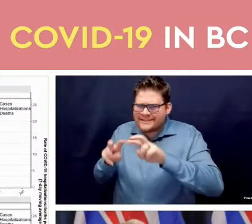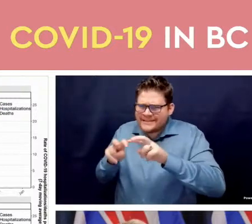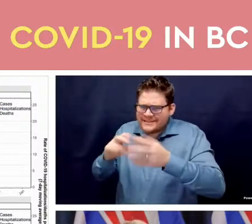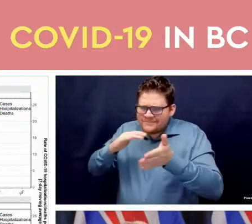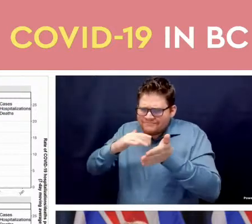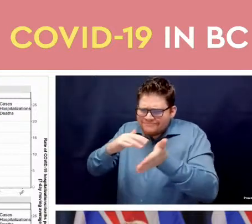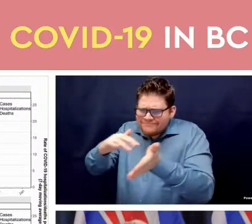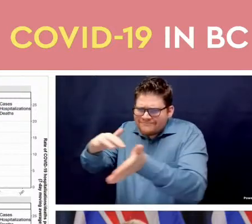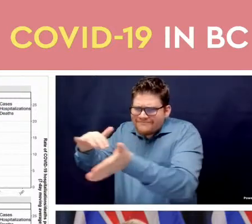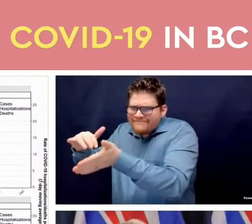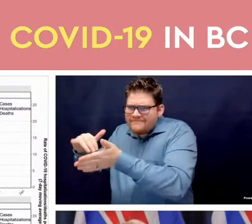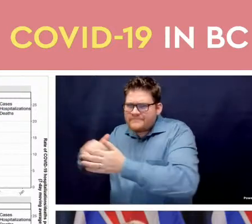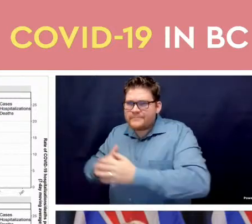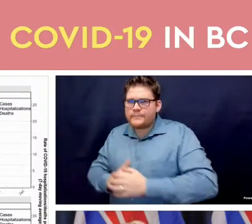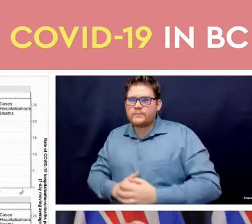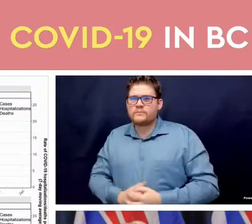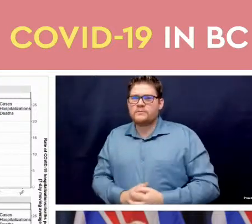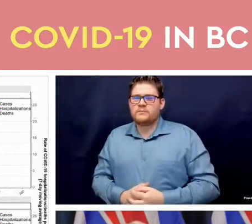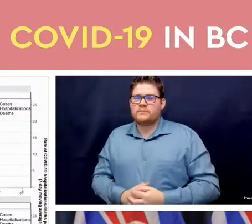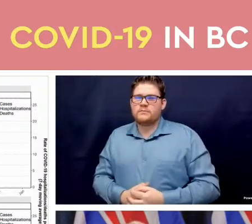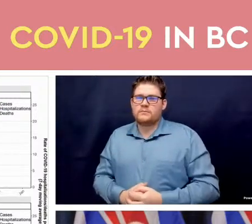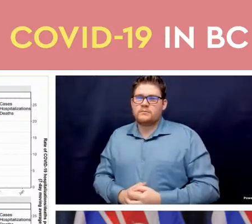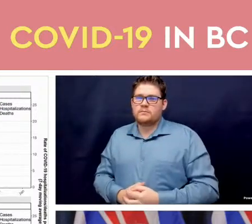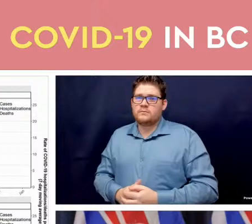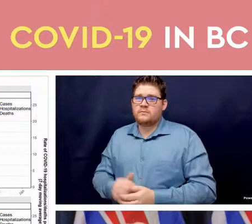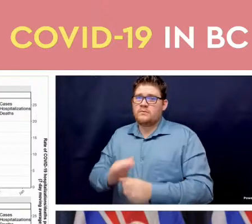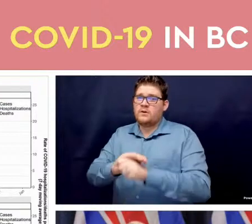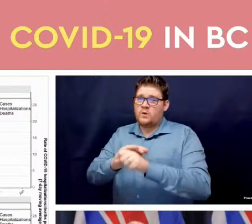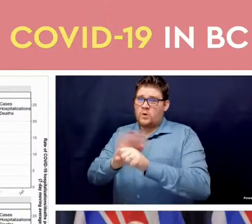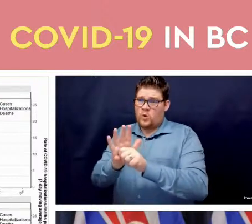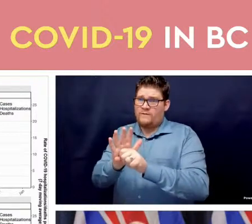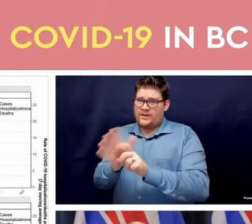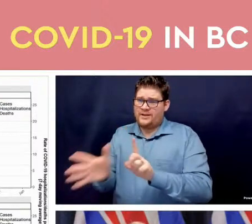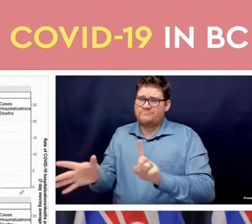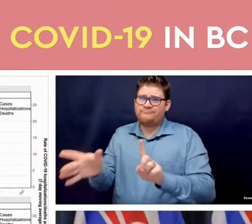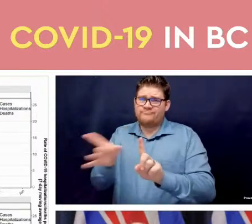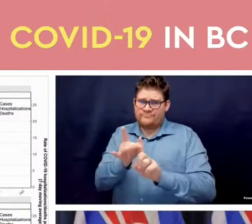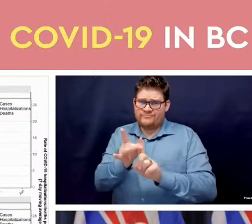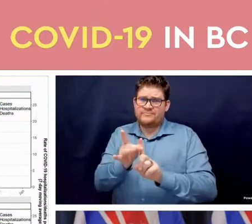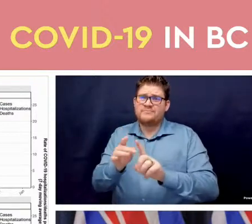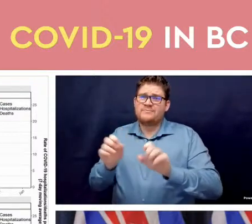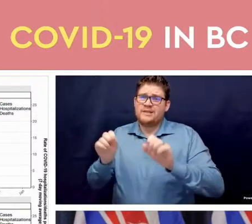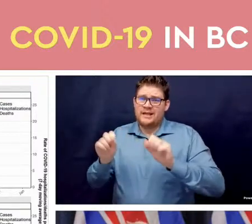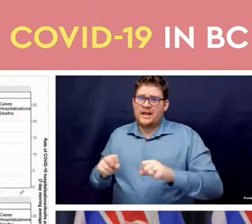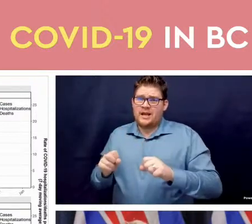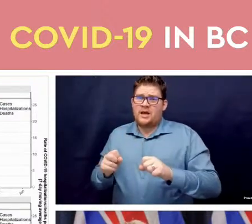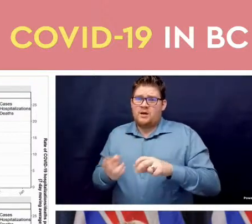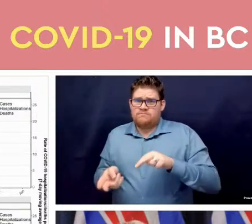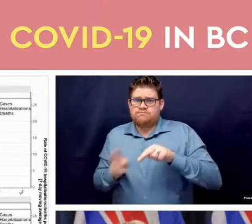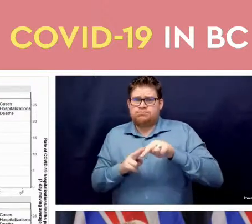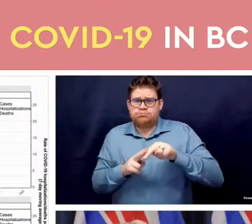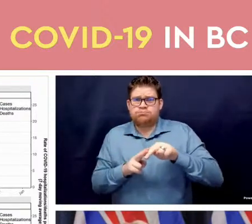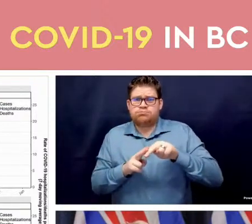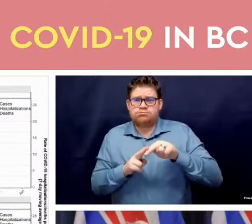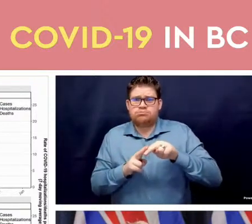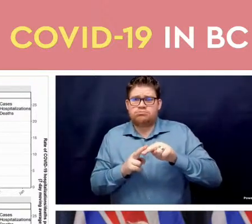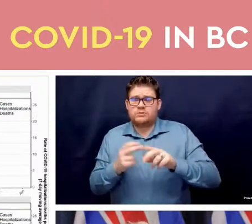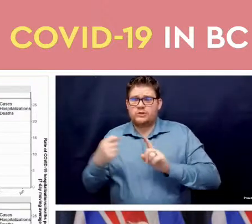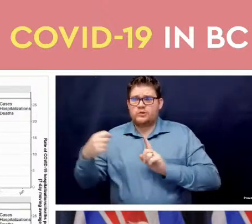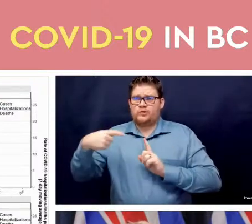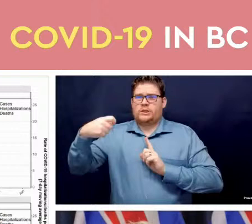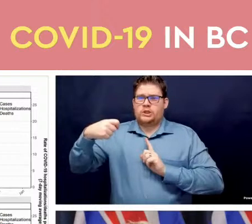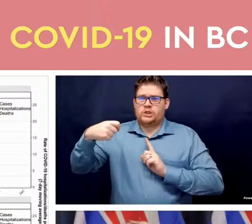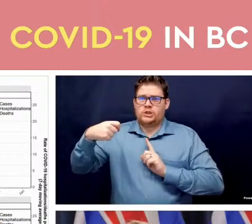like asthma and airway disease and bronchiolitis in young children. So that's most commonly the reason why they're